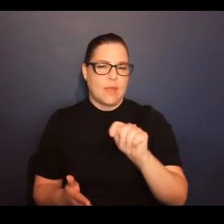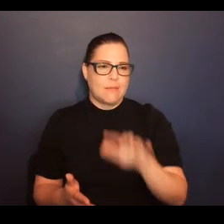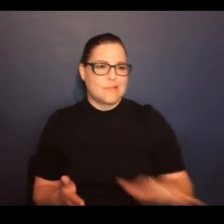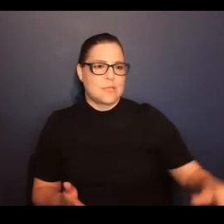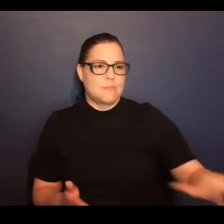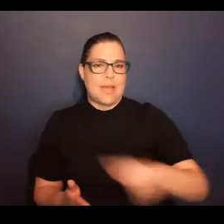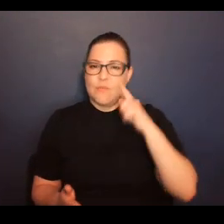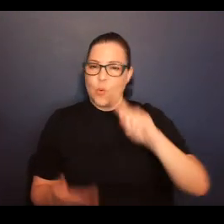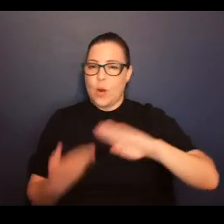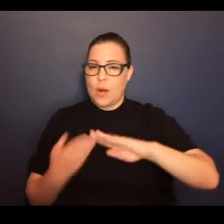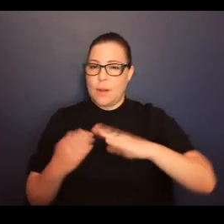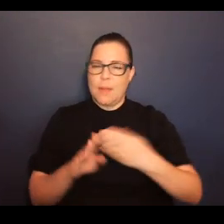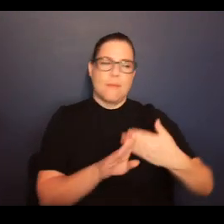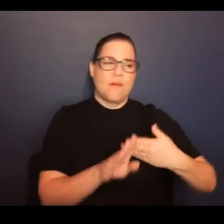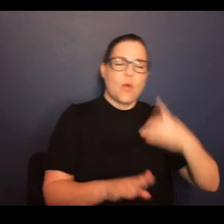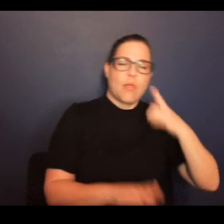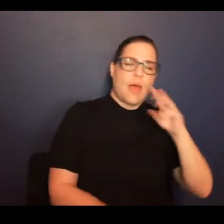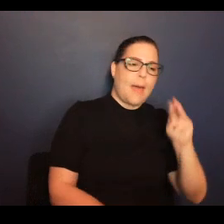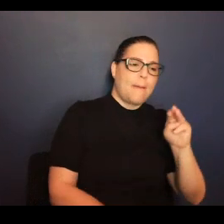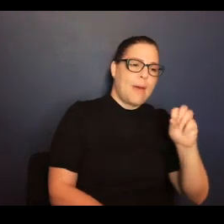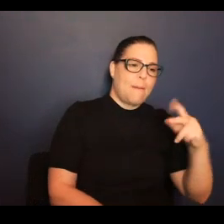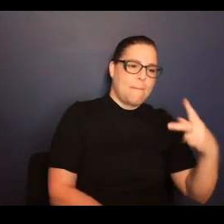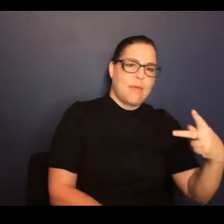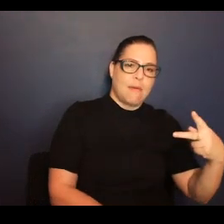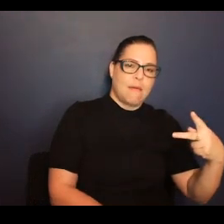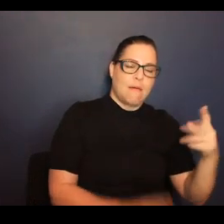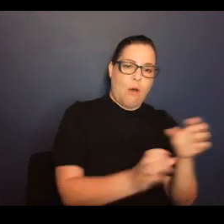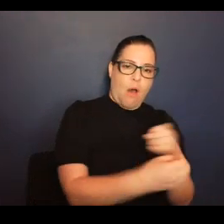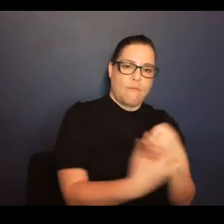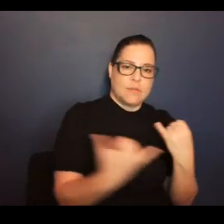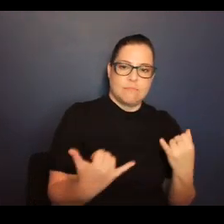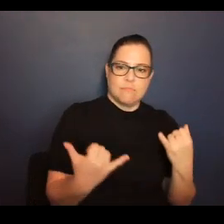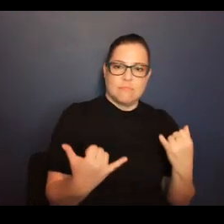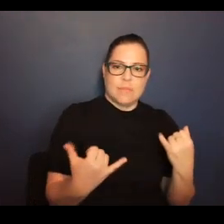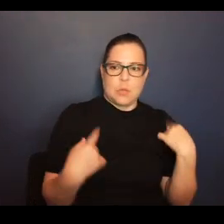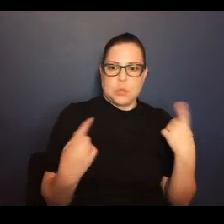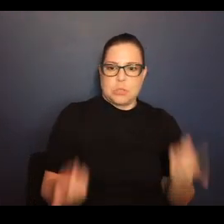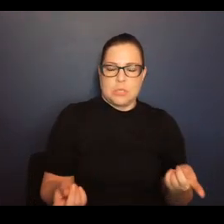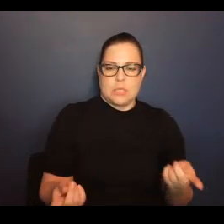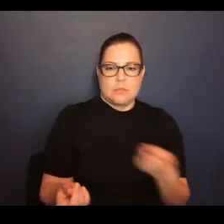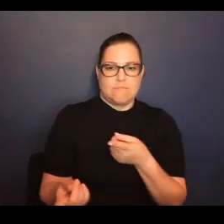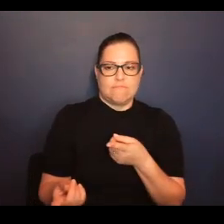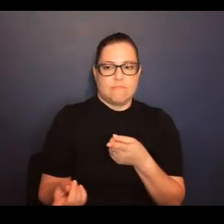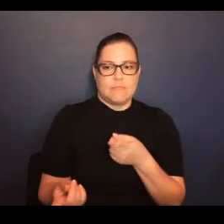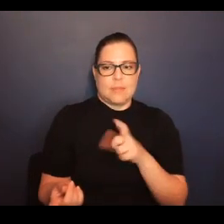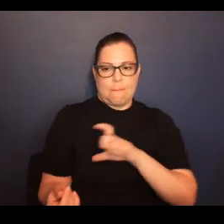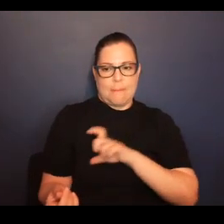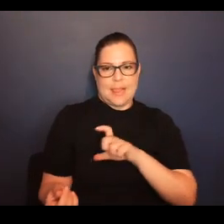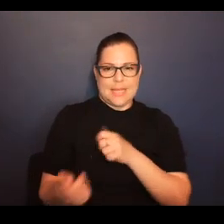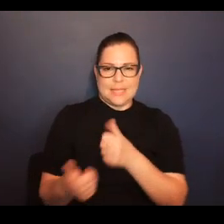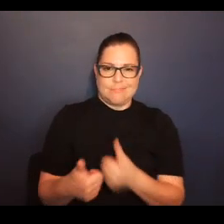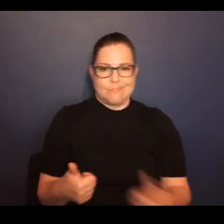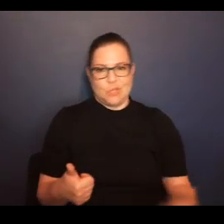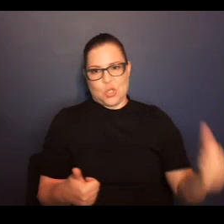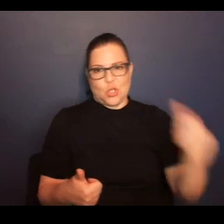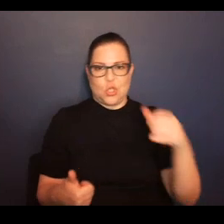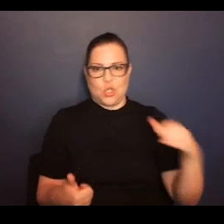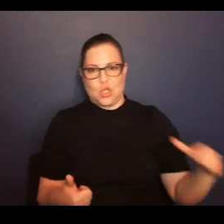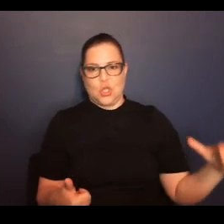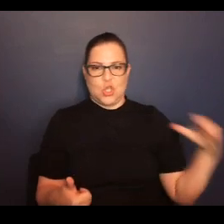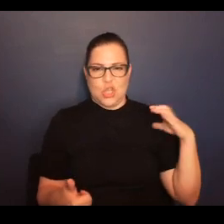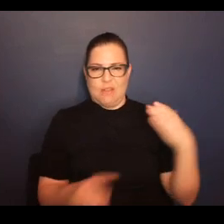supposed to be for the NOP office. Since then, it was determined by the police chief, the former